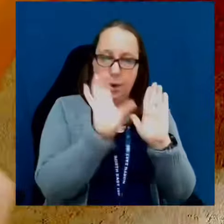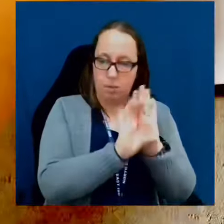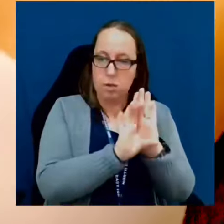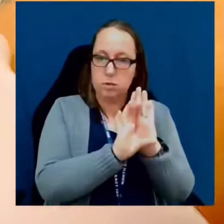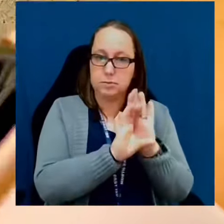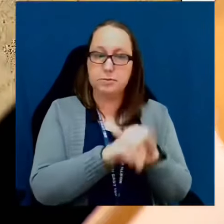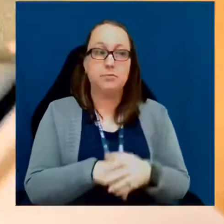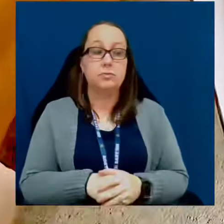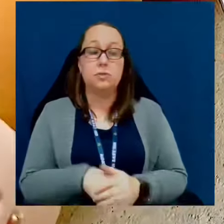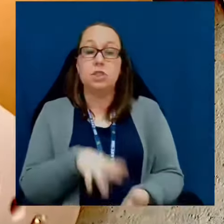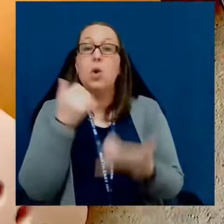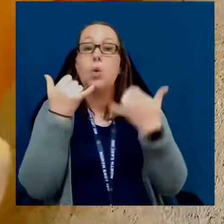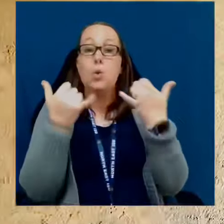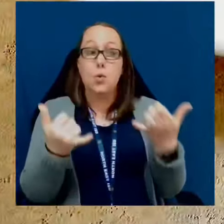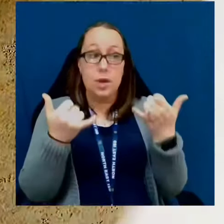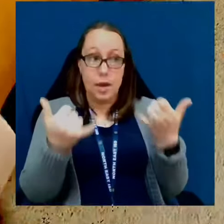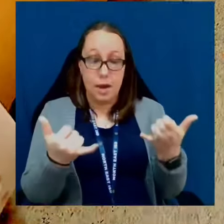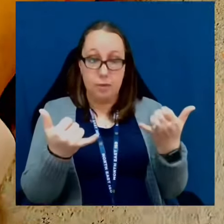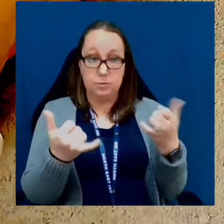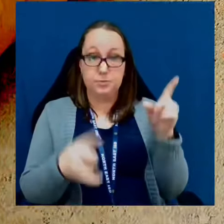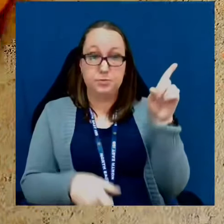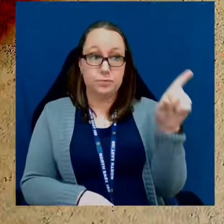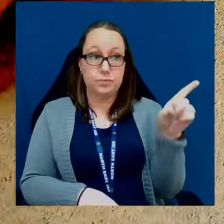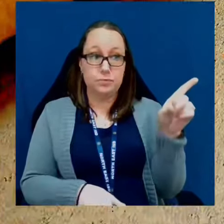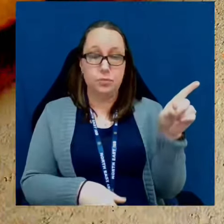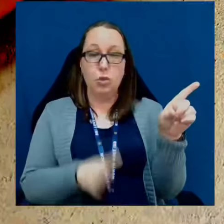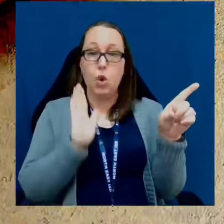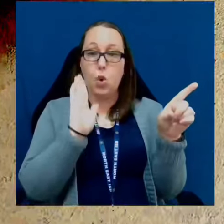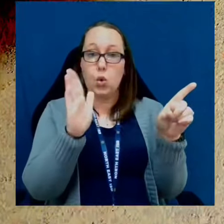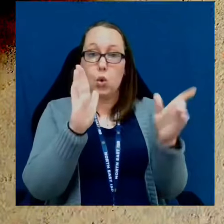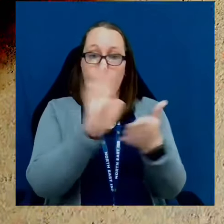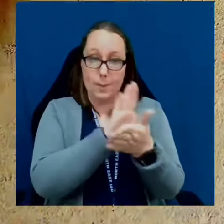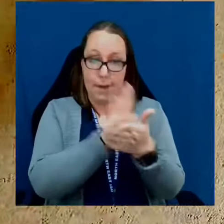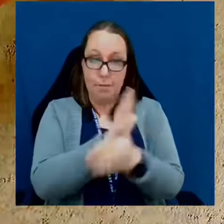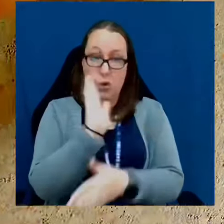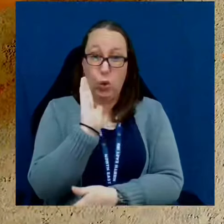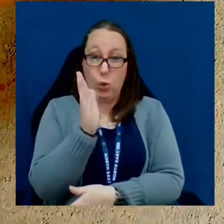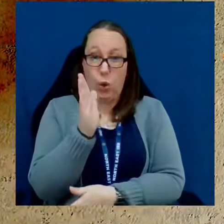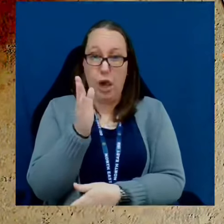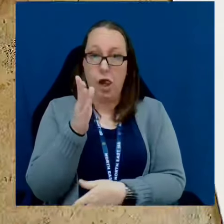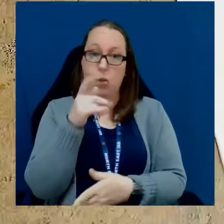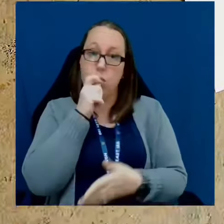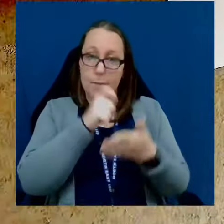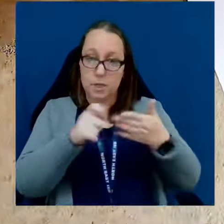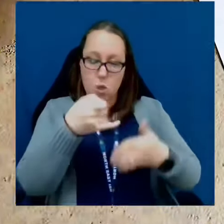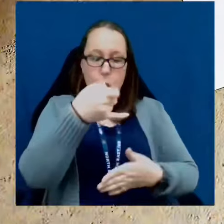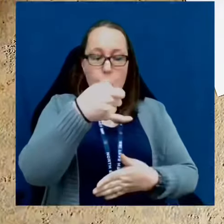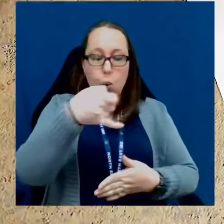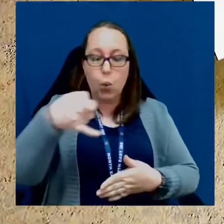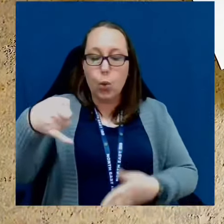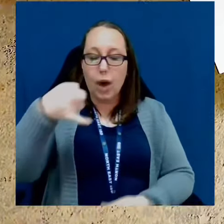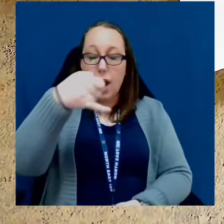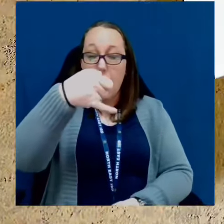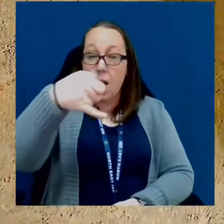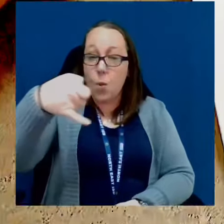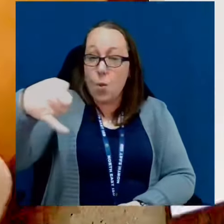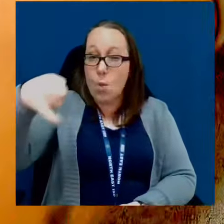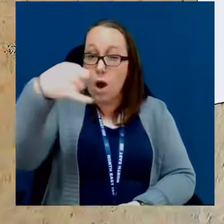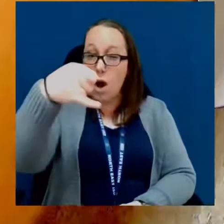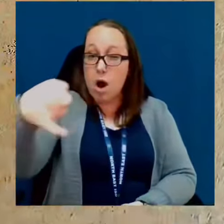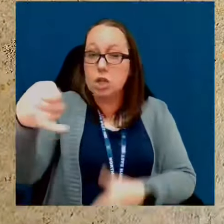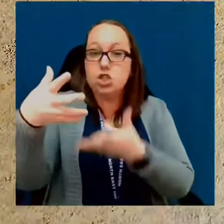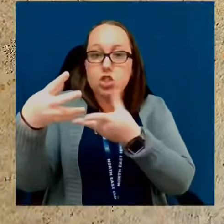the horizontal lines on your grid. Take your pencil and gently trace those lines. Do it gently because